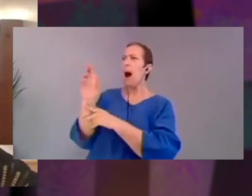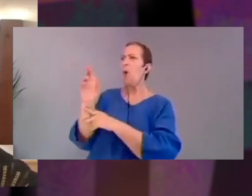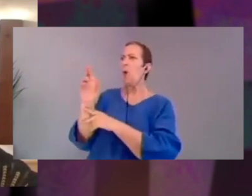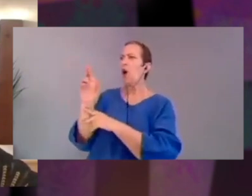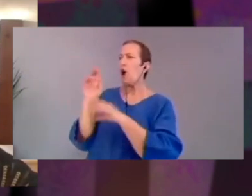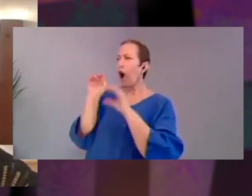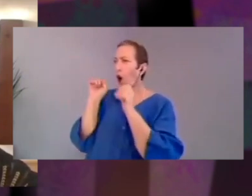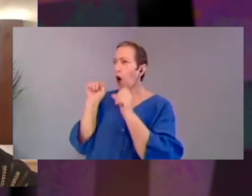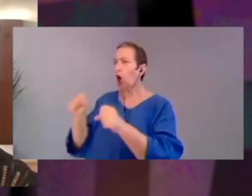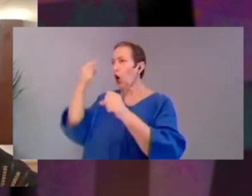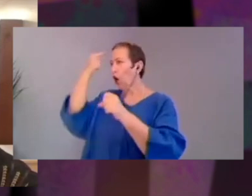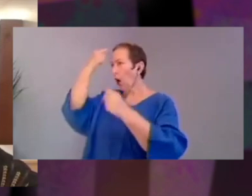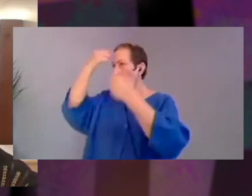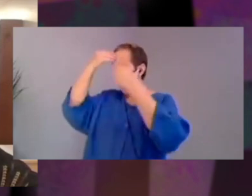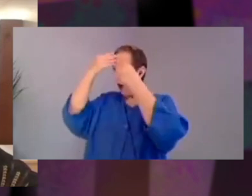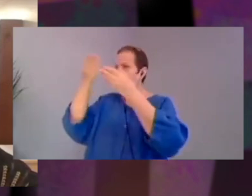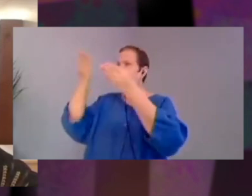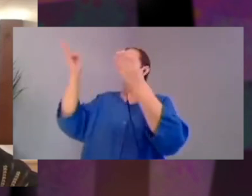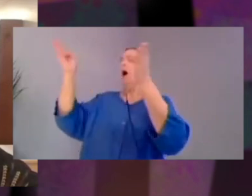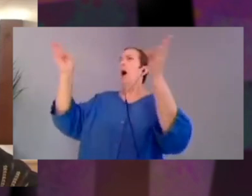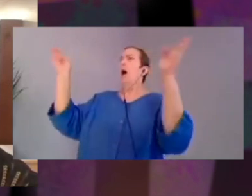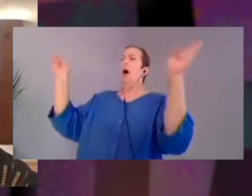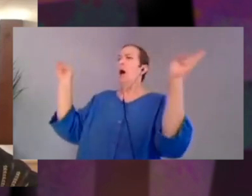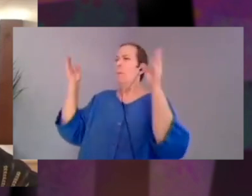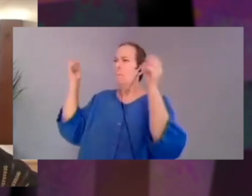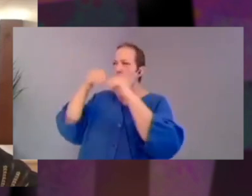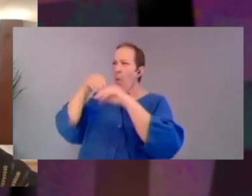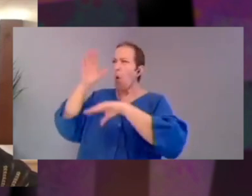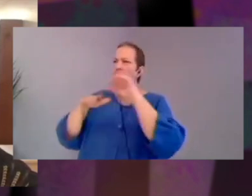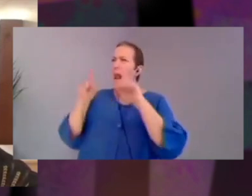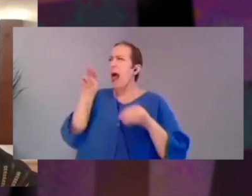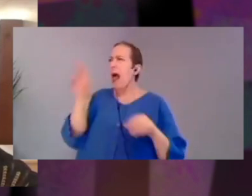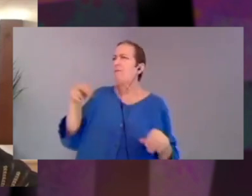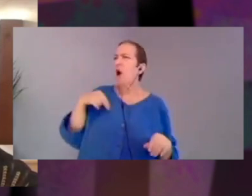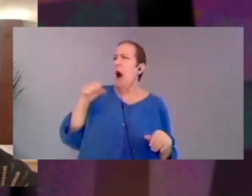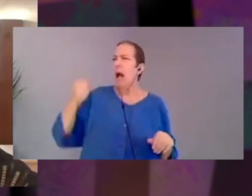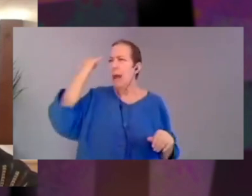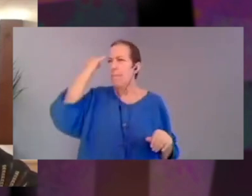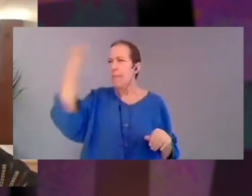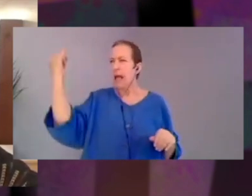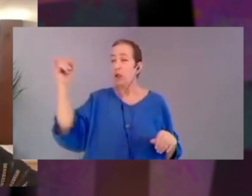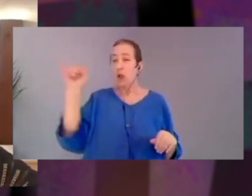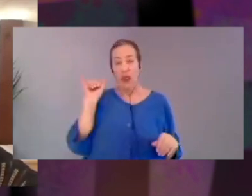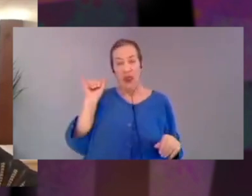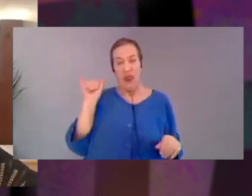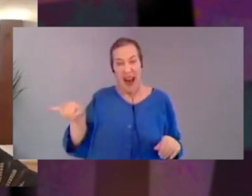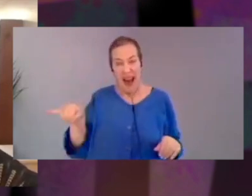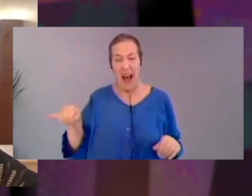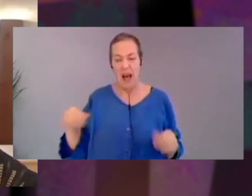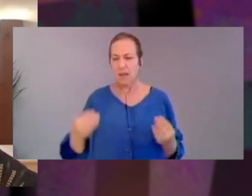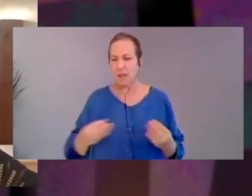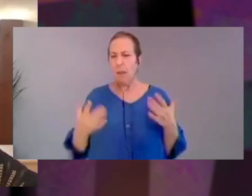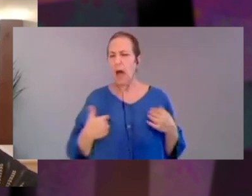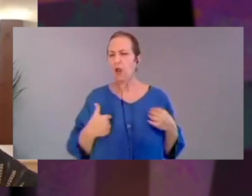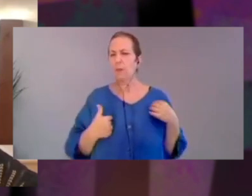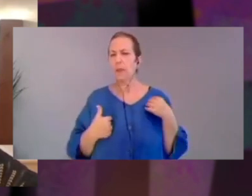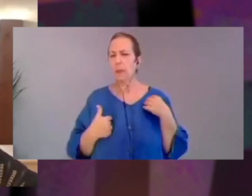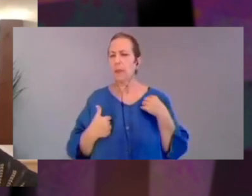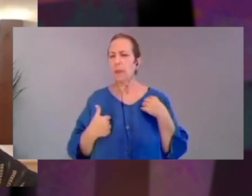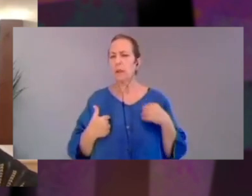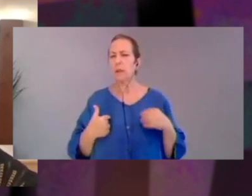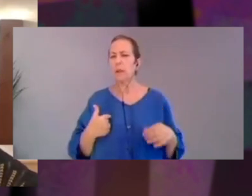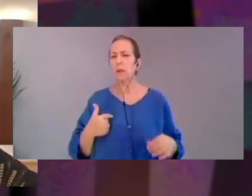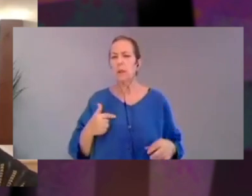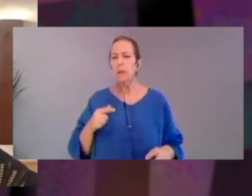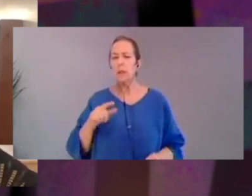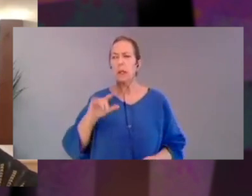beyond what we even can see is possible. That's what inspires me. That is what